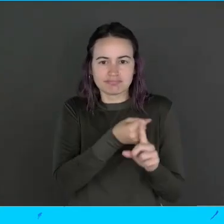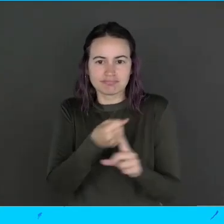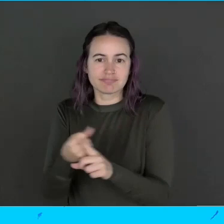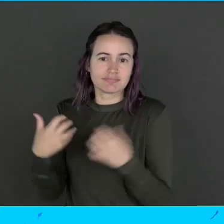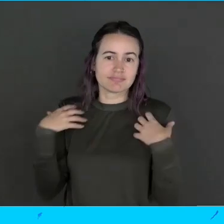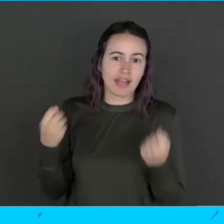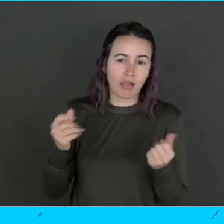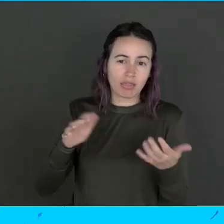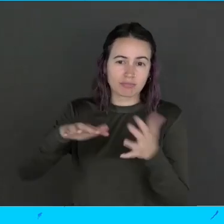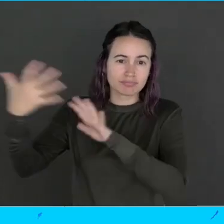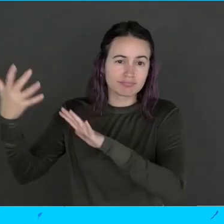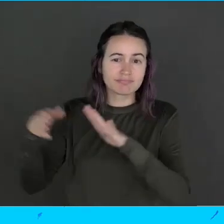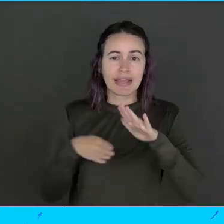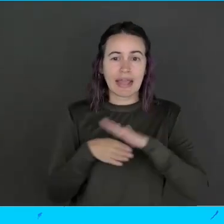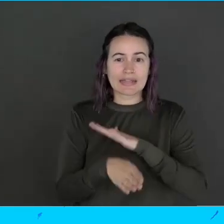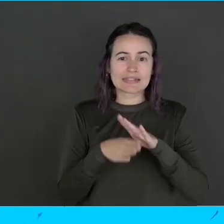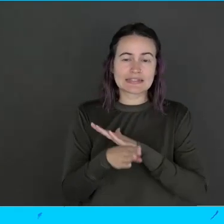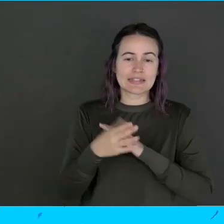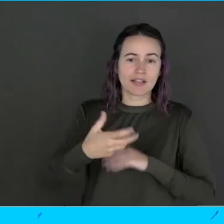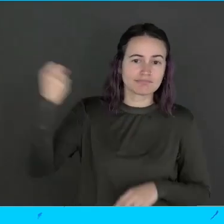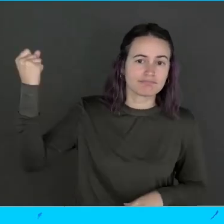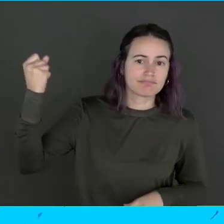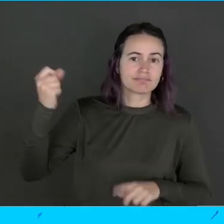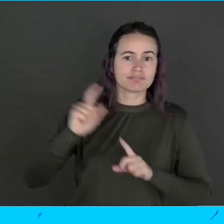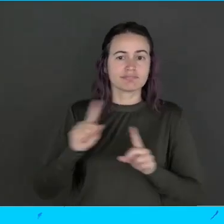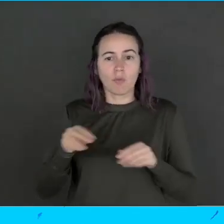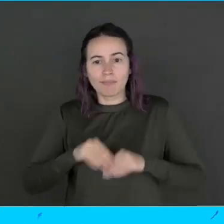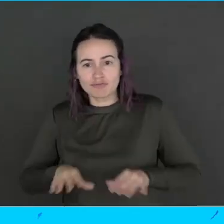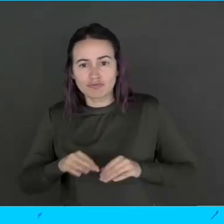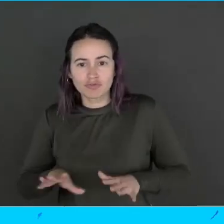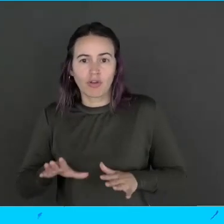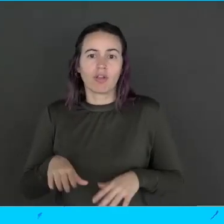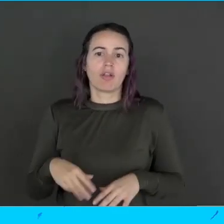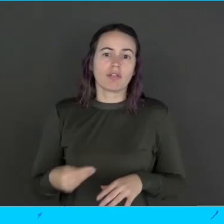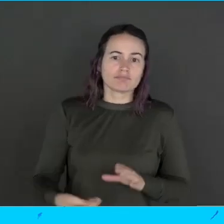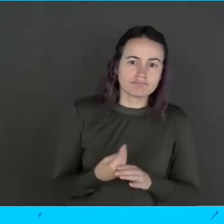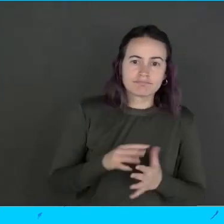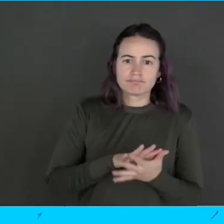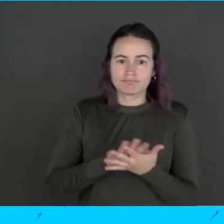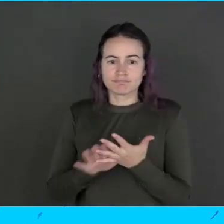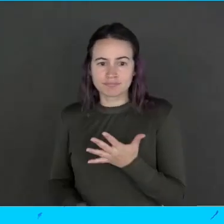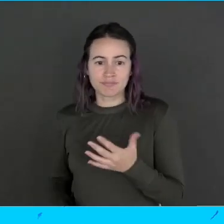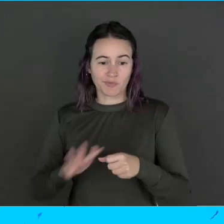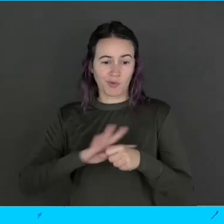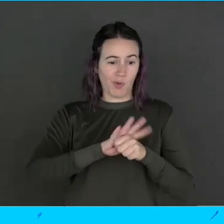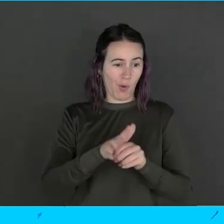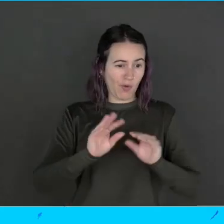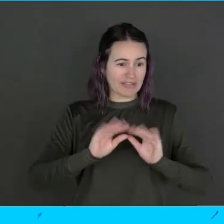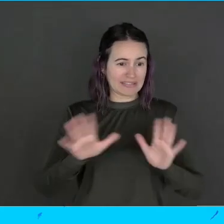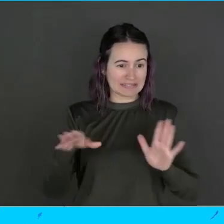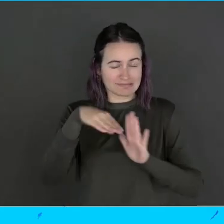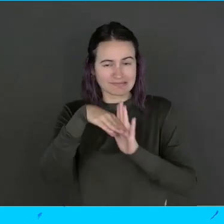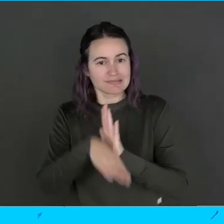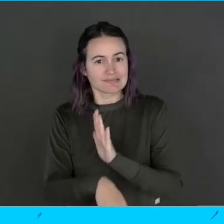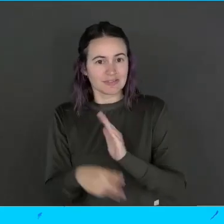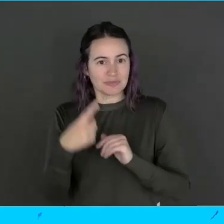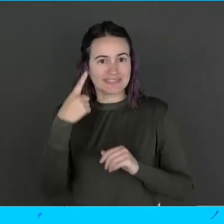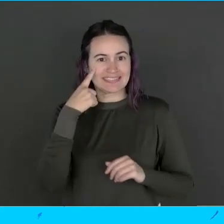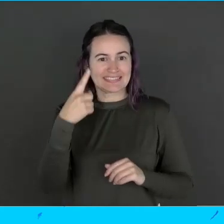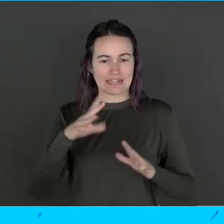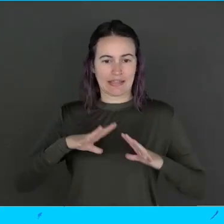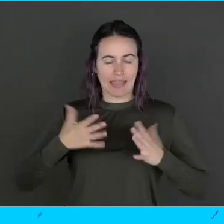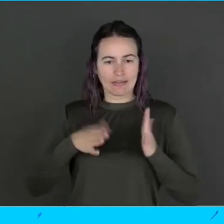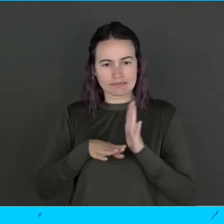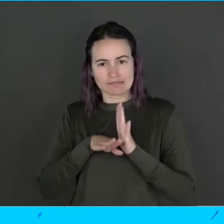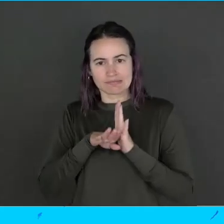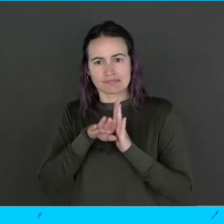menstrual products, prescribed pills and medics, going through pandemic after pandemic, and life is far from epic for those who only venture out to shore,